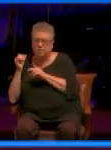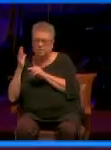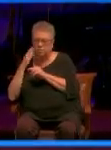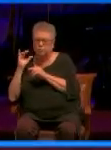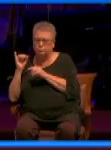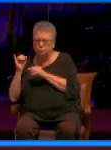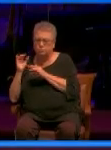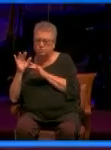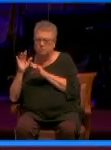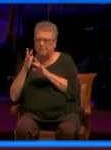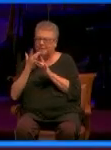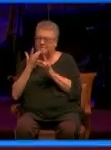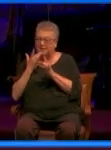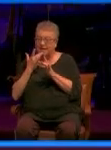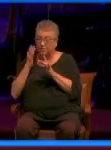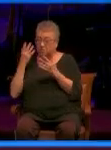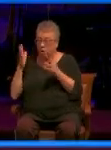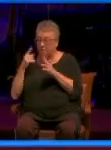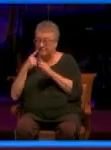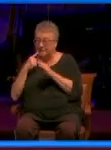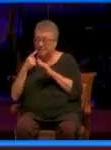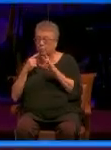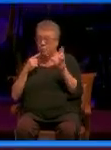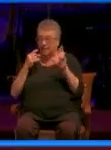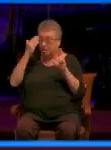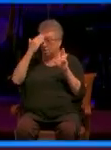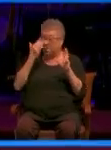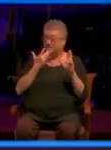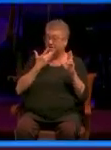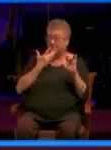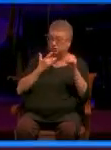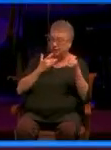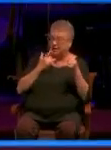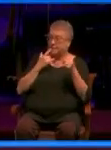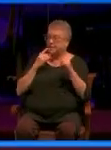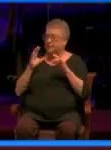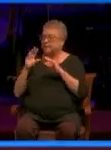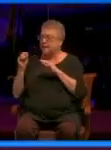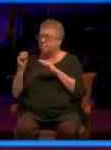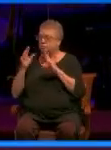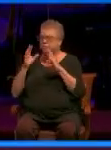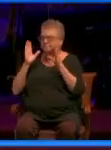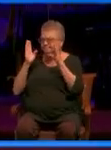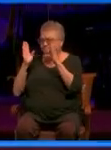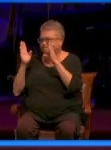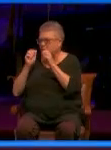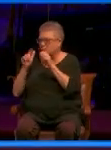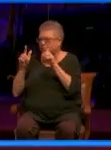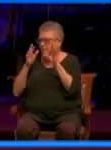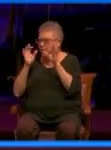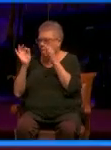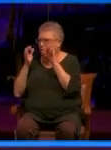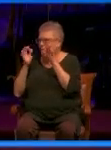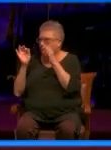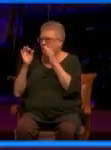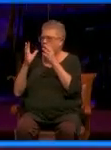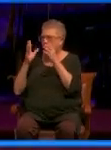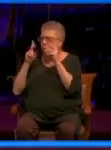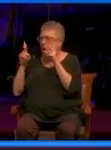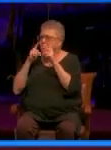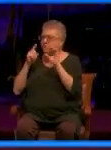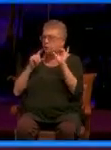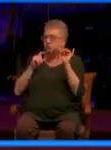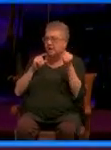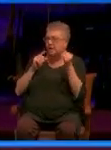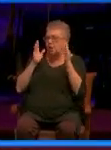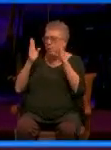they play favorites. It's said that earlier in the chapters. And so now Rebekah is on high alert, always looking out for Jacob, always looking